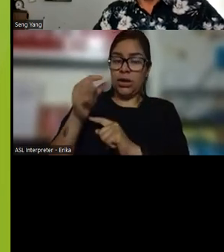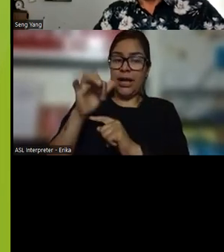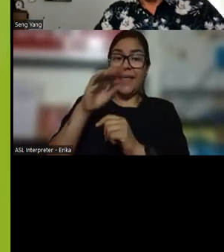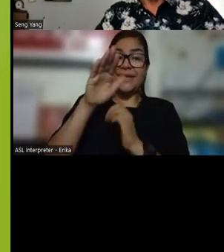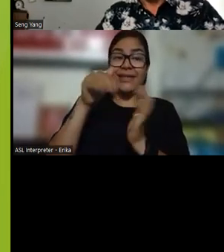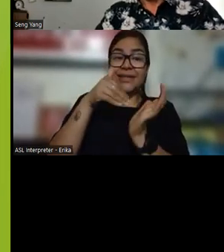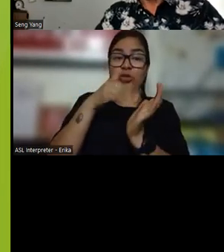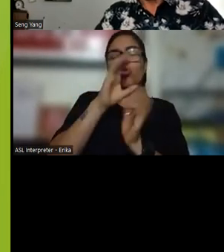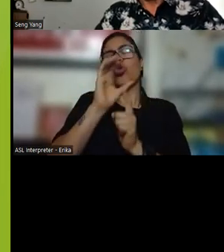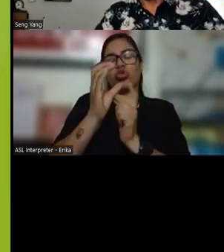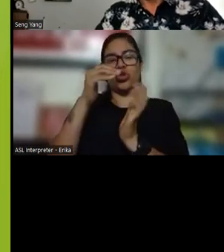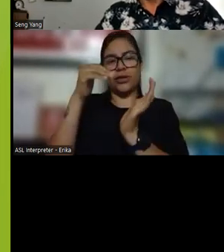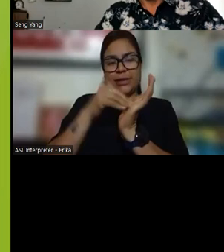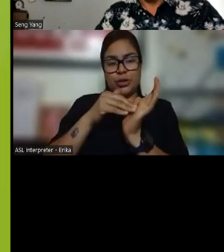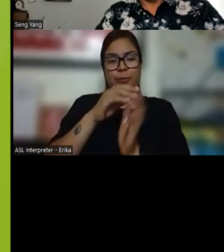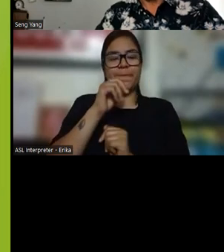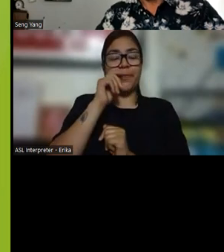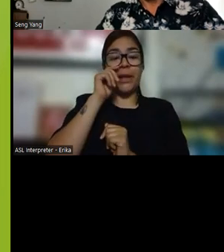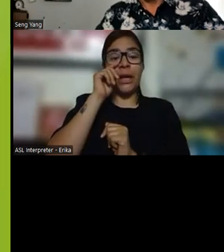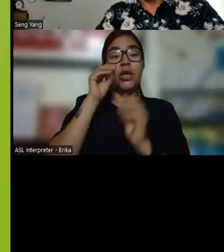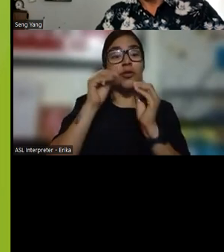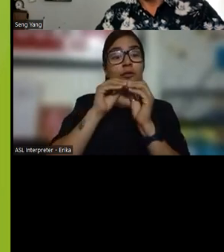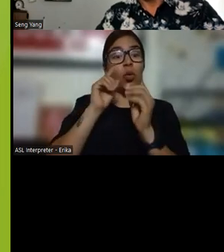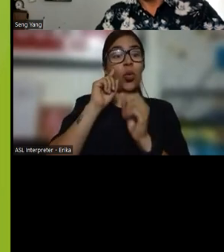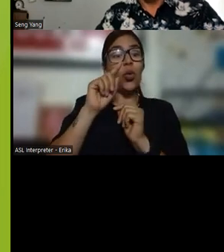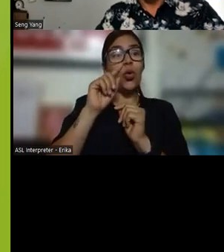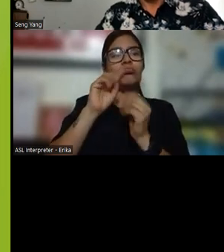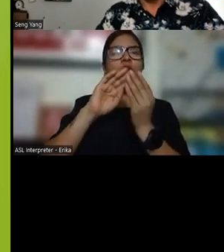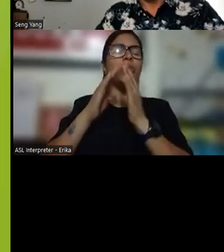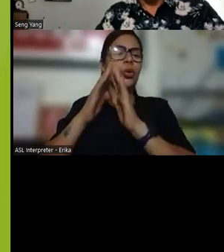the Hmong and Southeast Asia community.